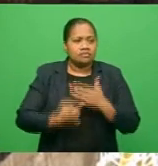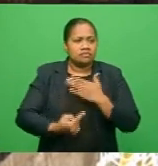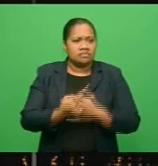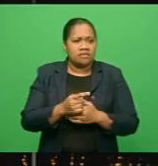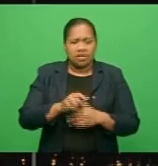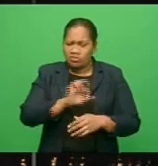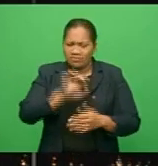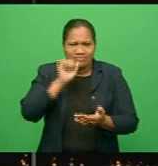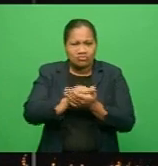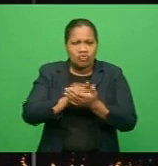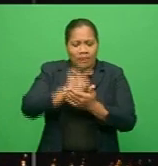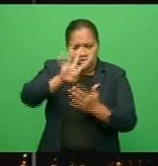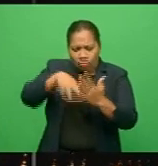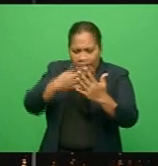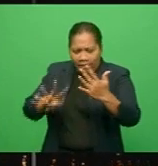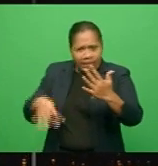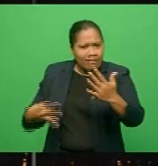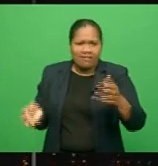made.